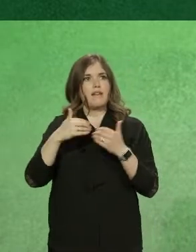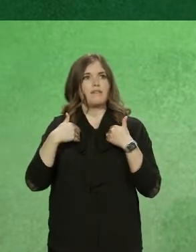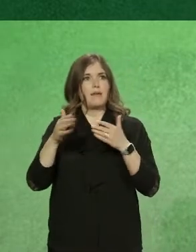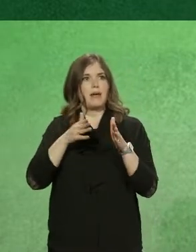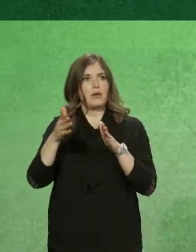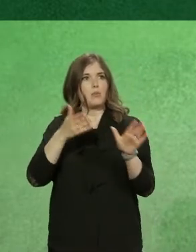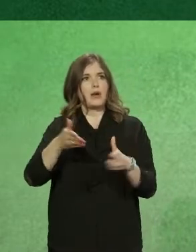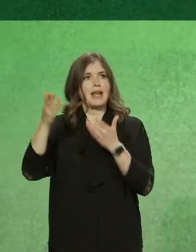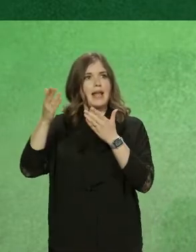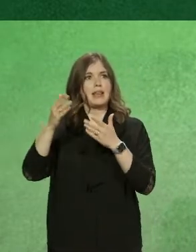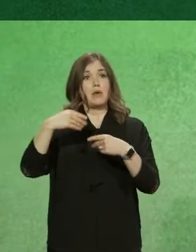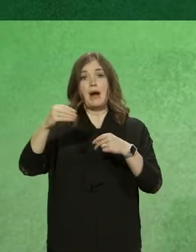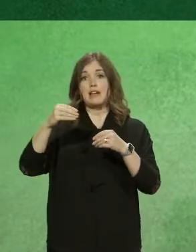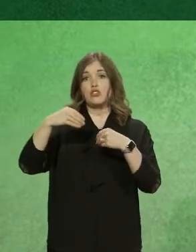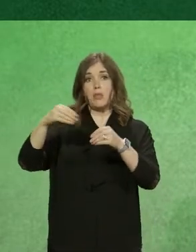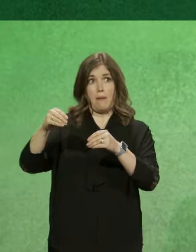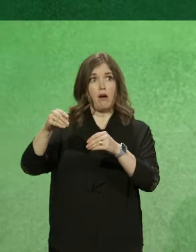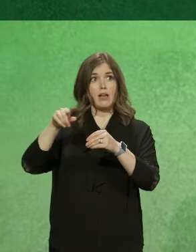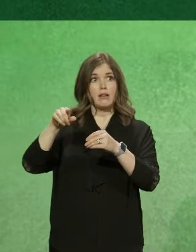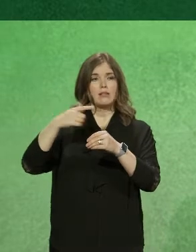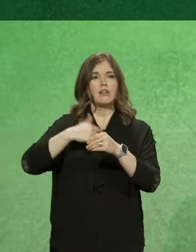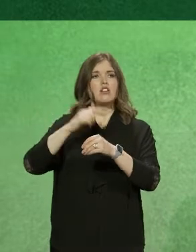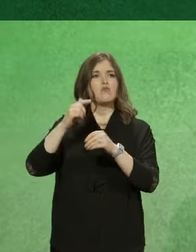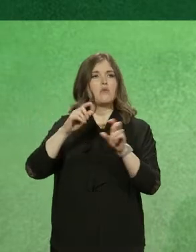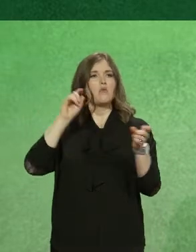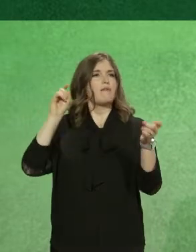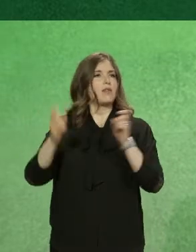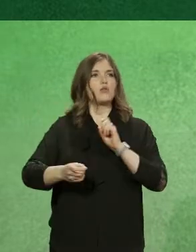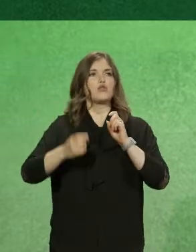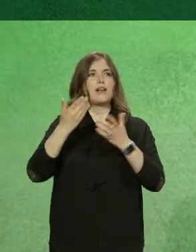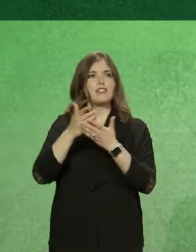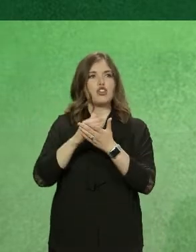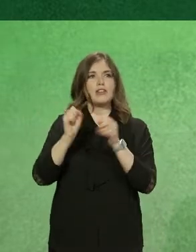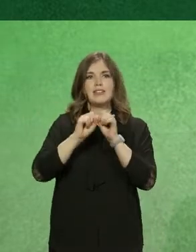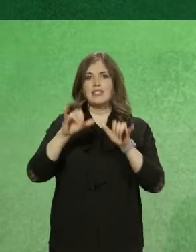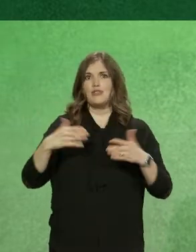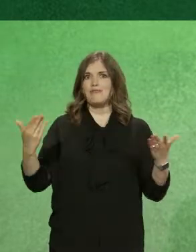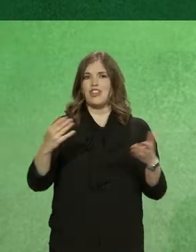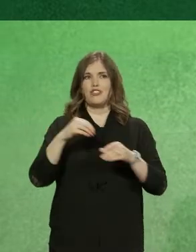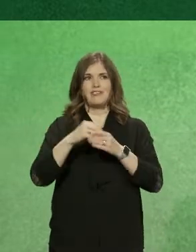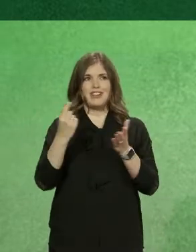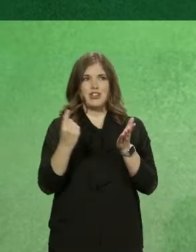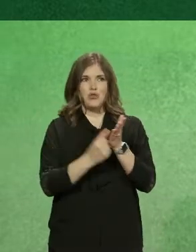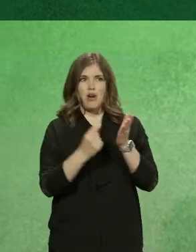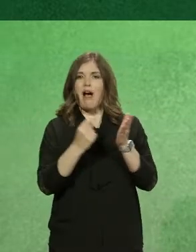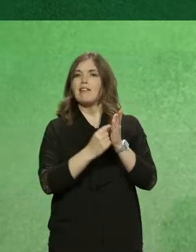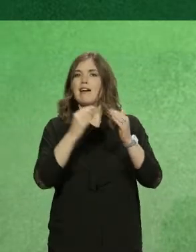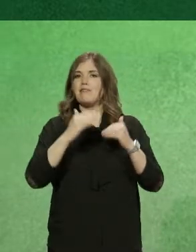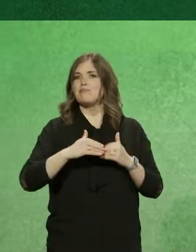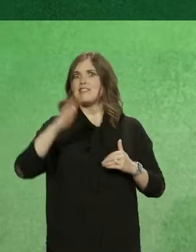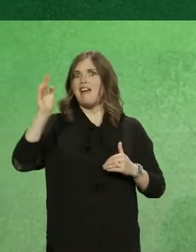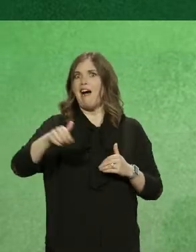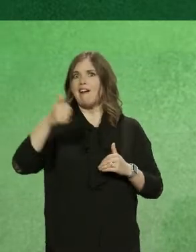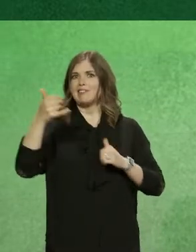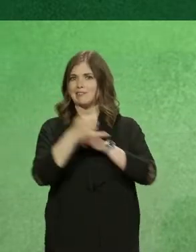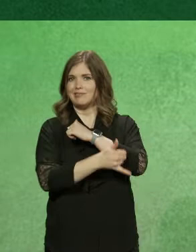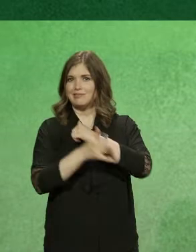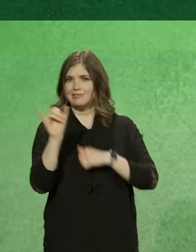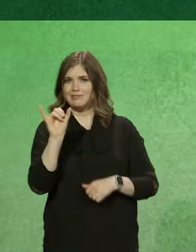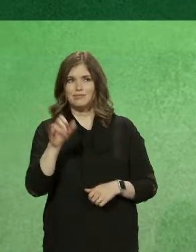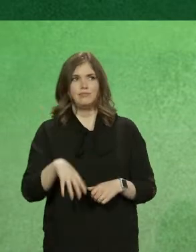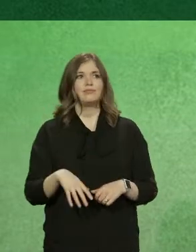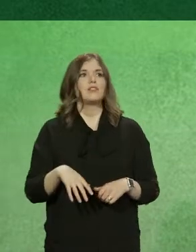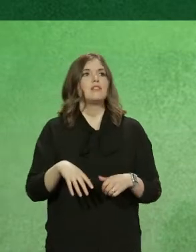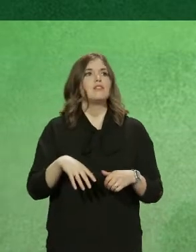stove. We shall then set on the path of bringing this product on the market to revolutionize the